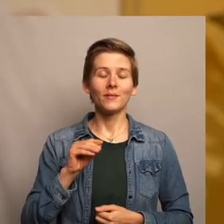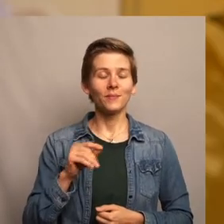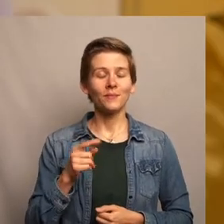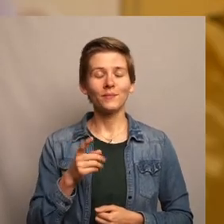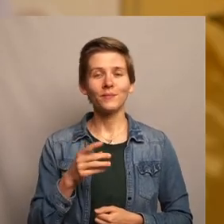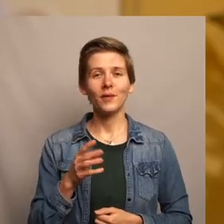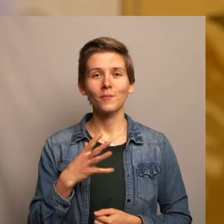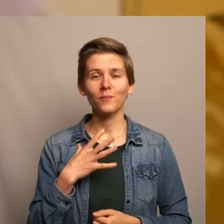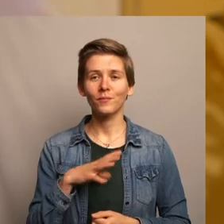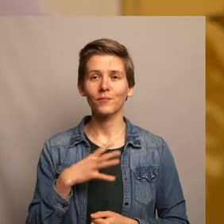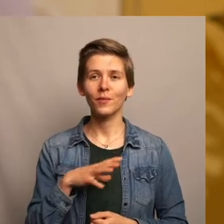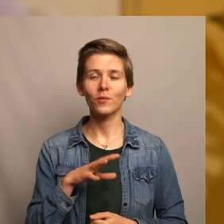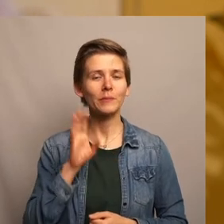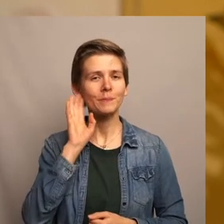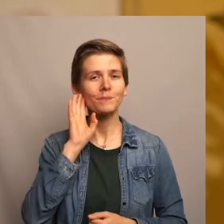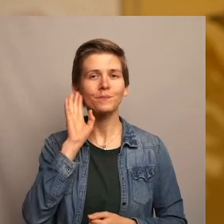Abdullah.